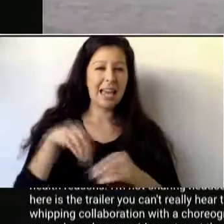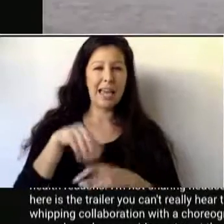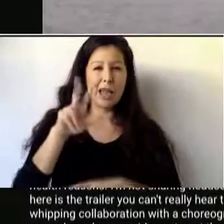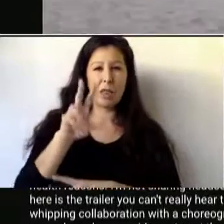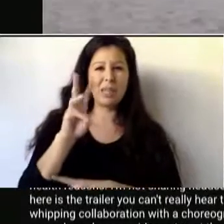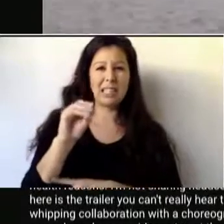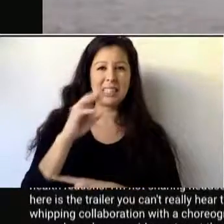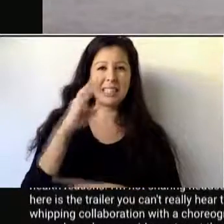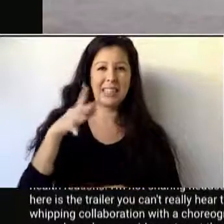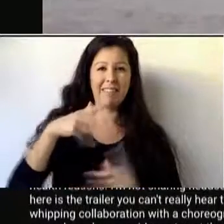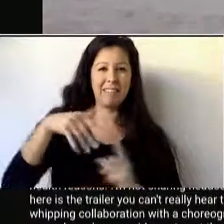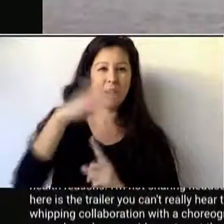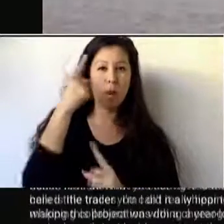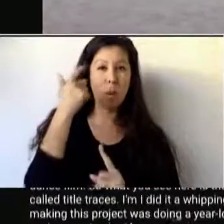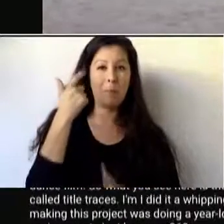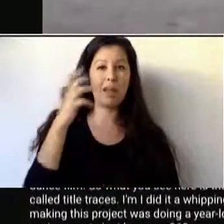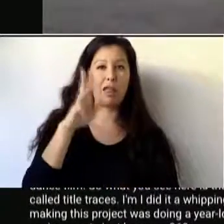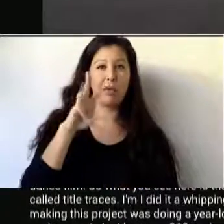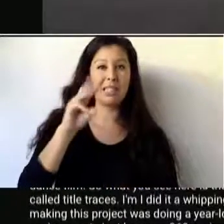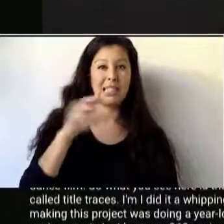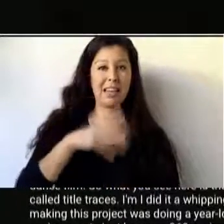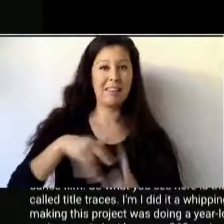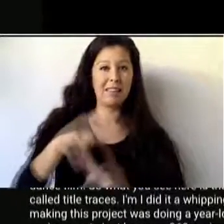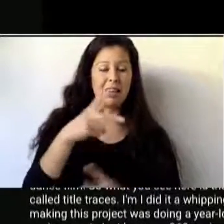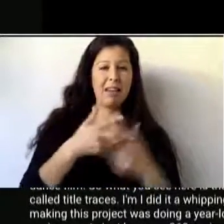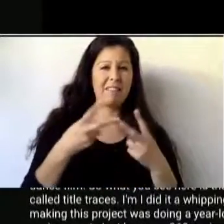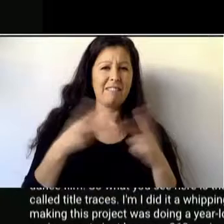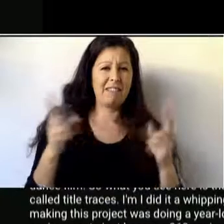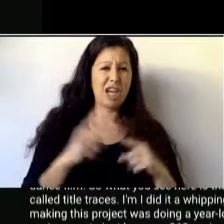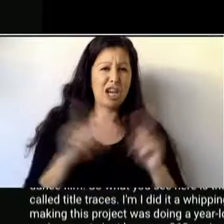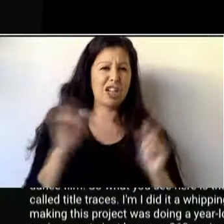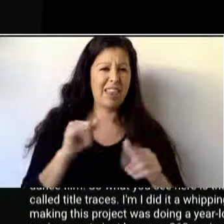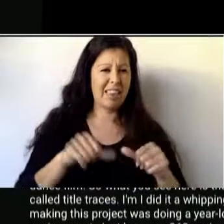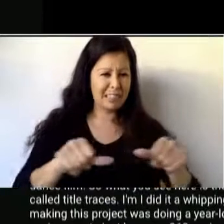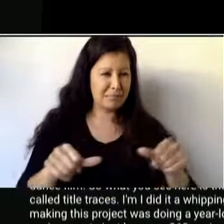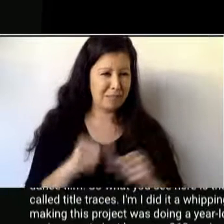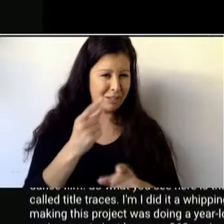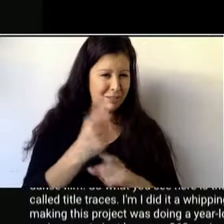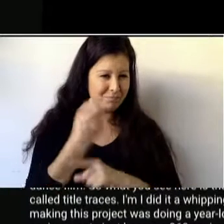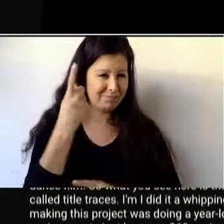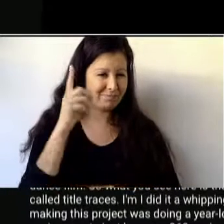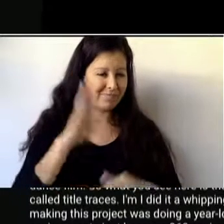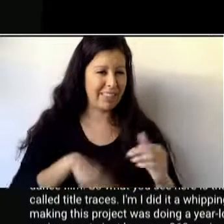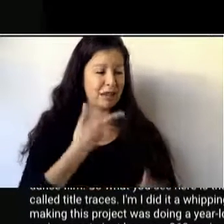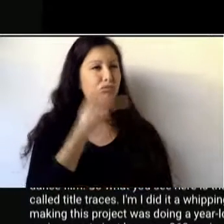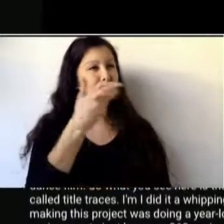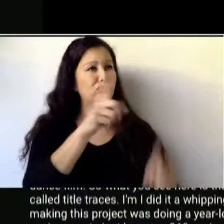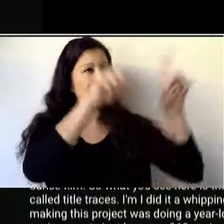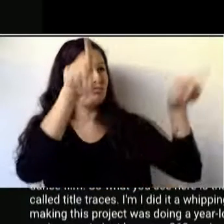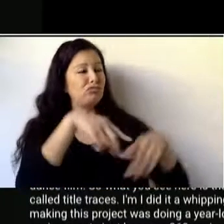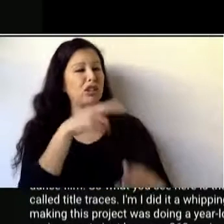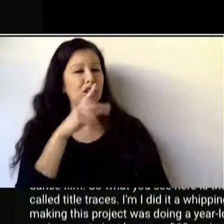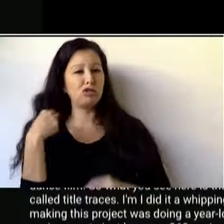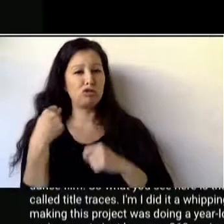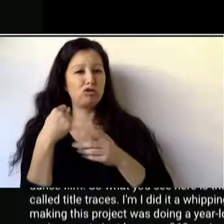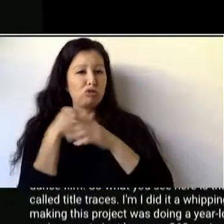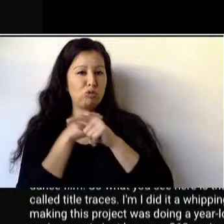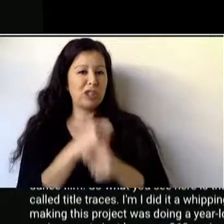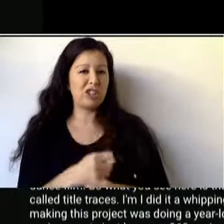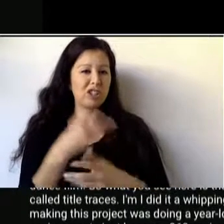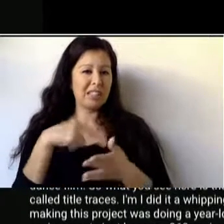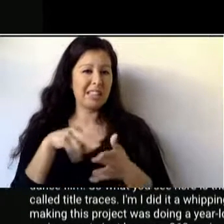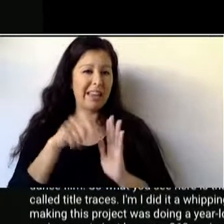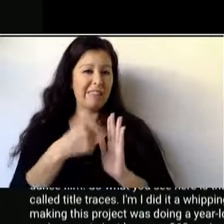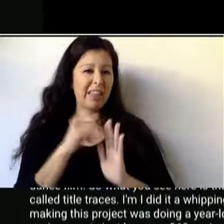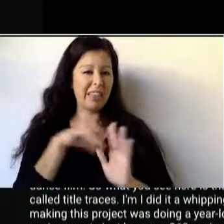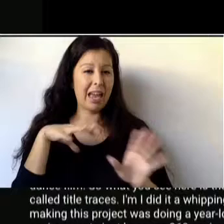because 360 environment is a very different kind of space than, you know, traditional dance film, which is something that I have